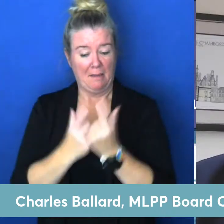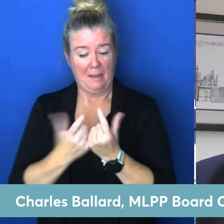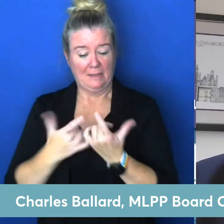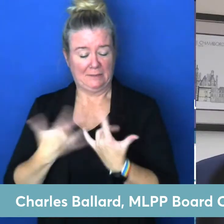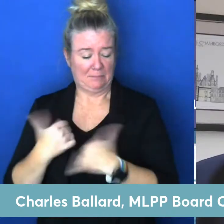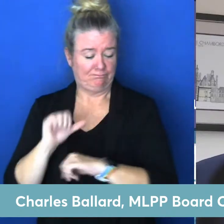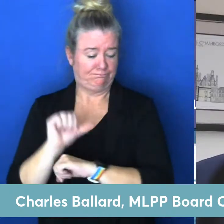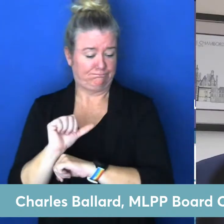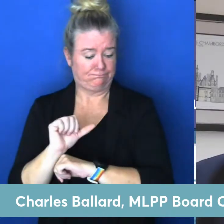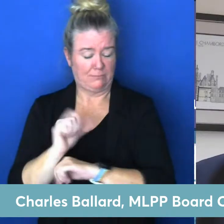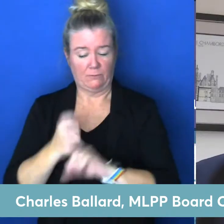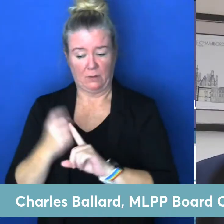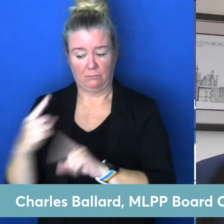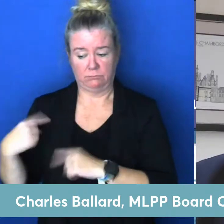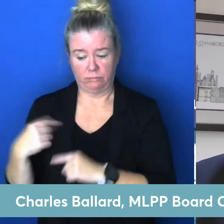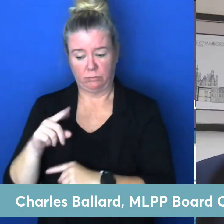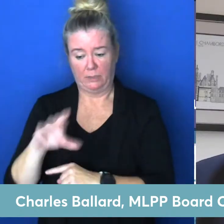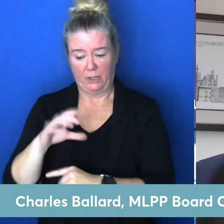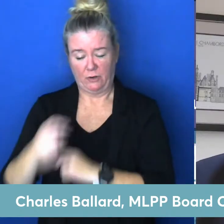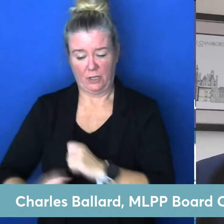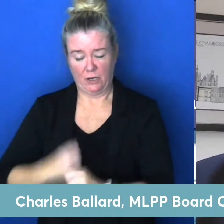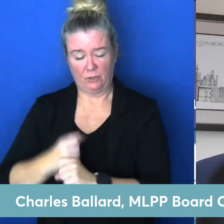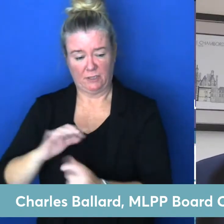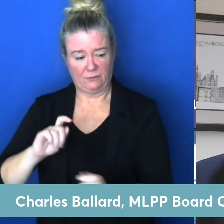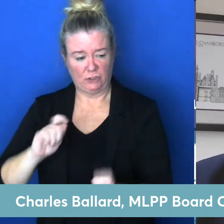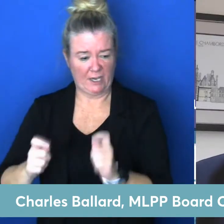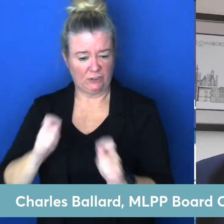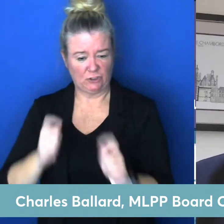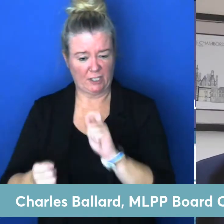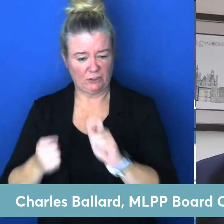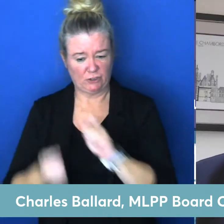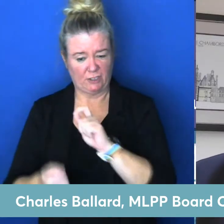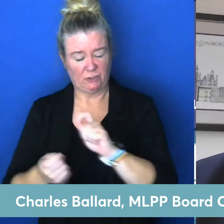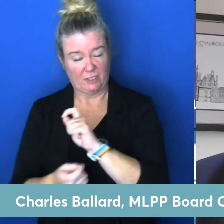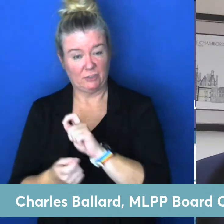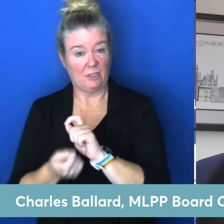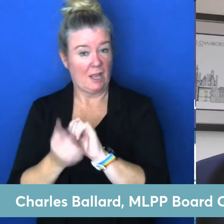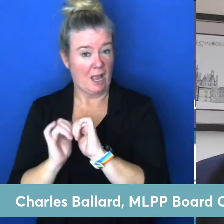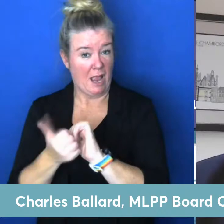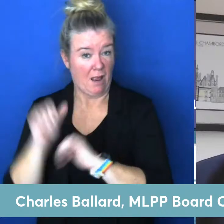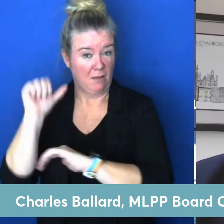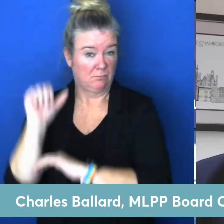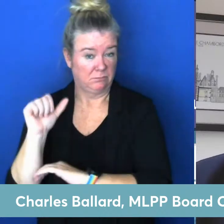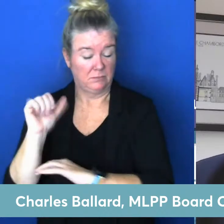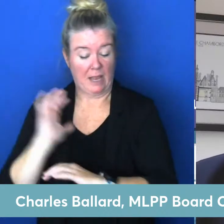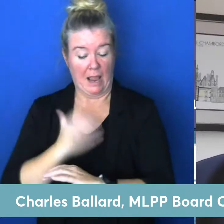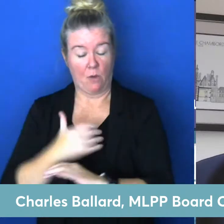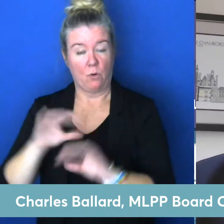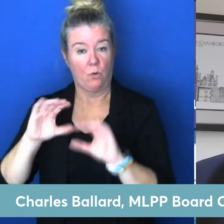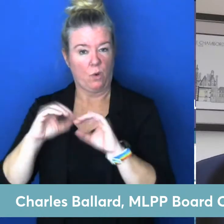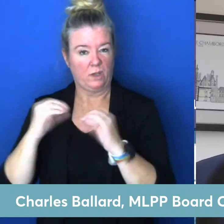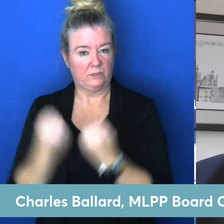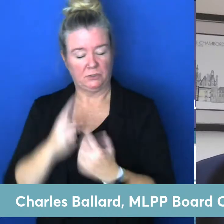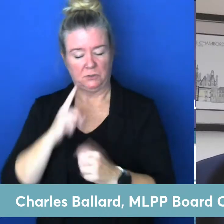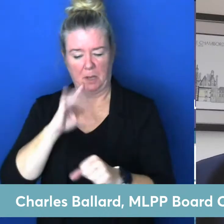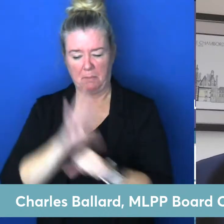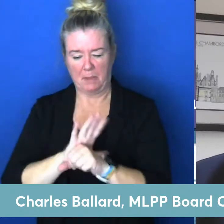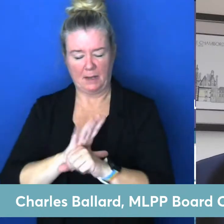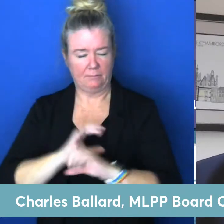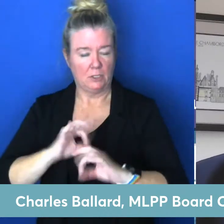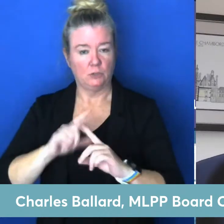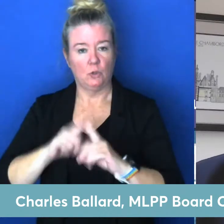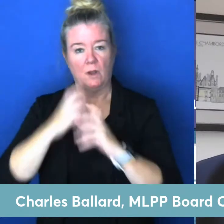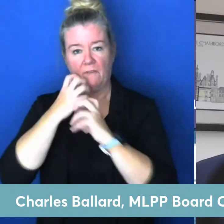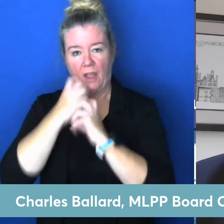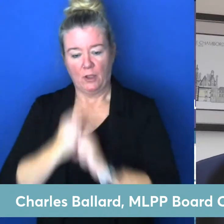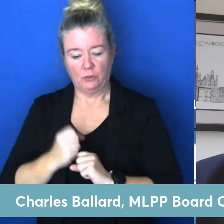strong through over a century of change. And we've been able to do that because our organization is committed to the values that make